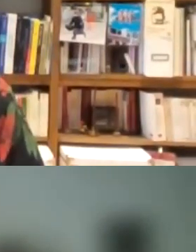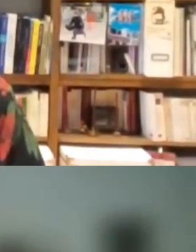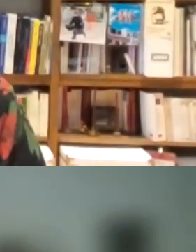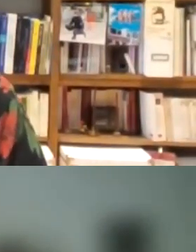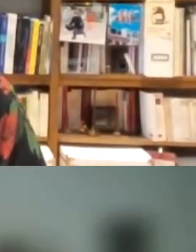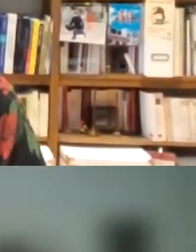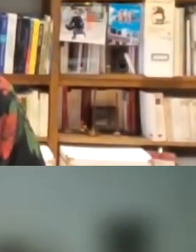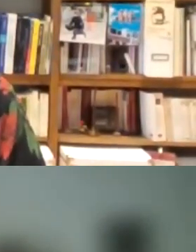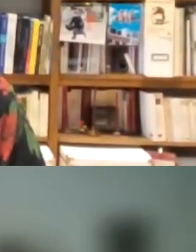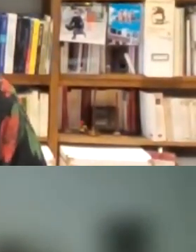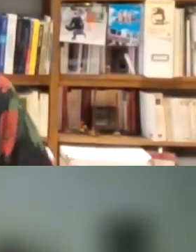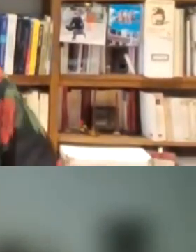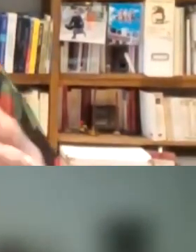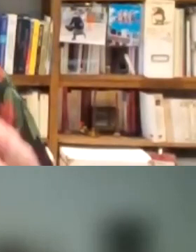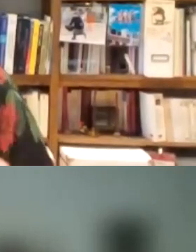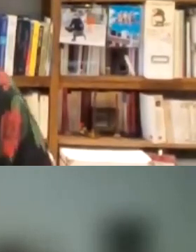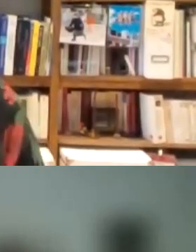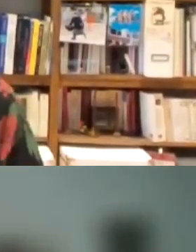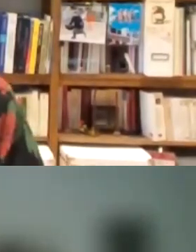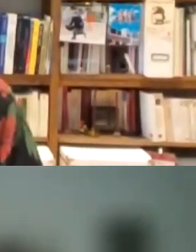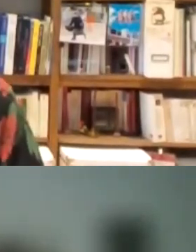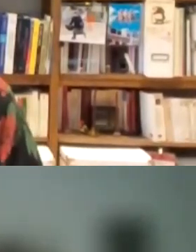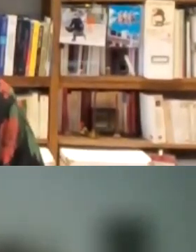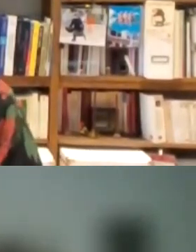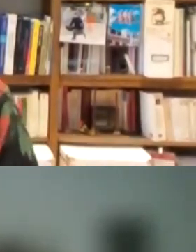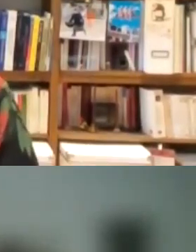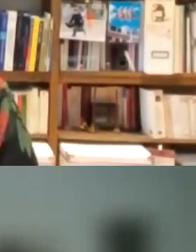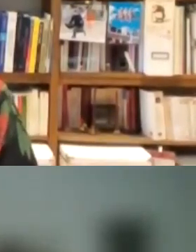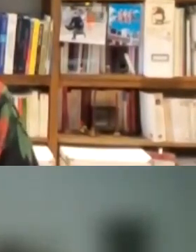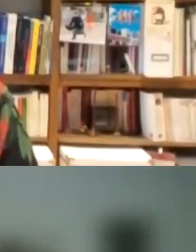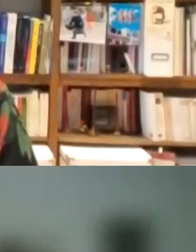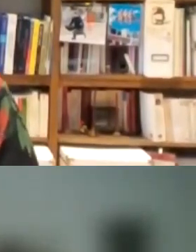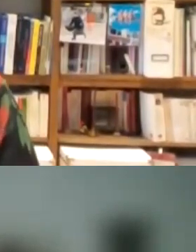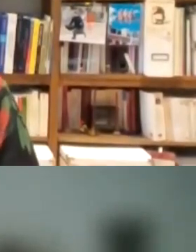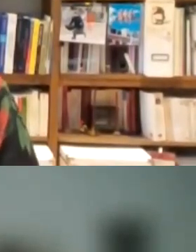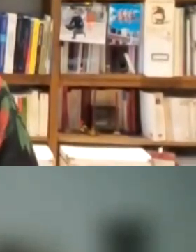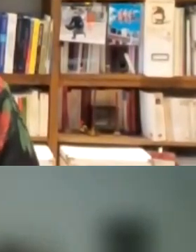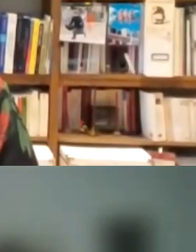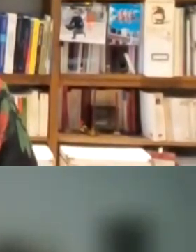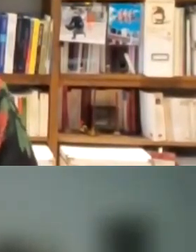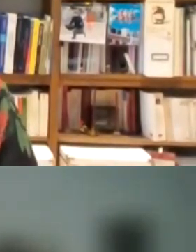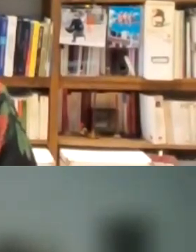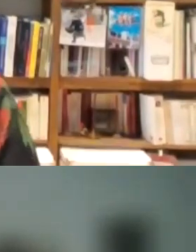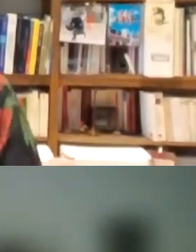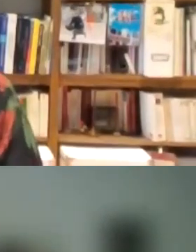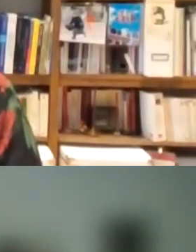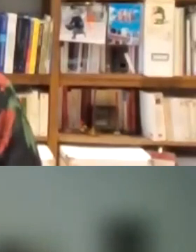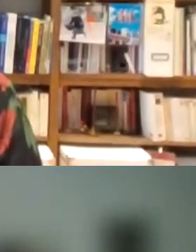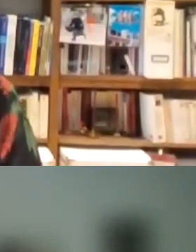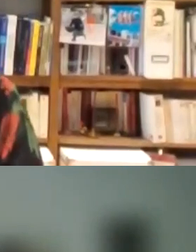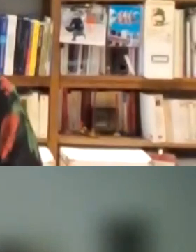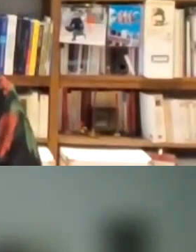did a consensus meeting that Roxanne facilitated. And what came out, it was seniors,